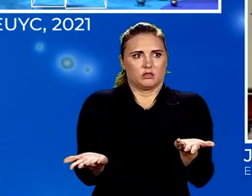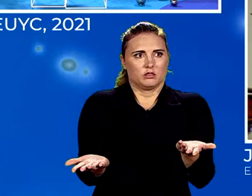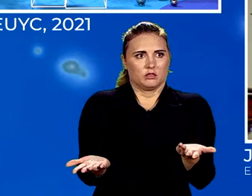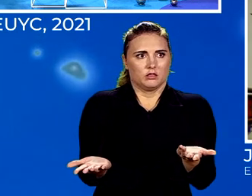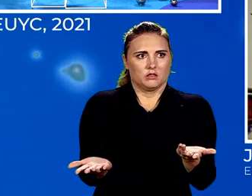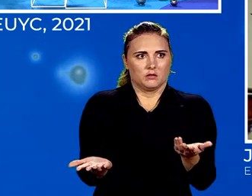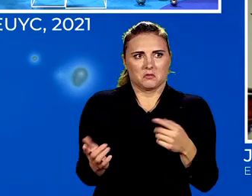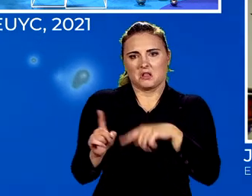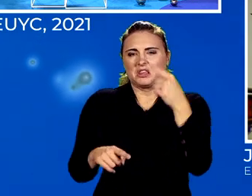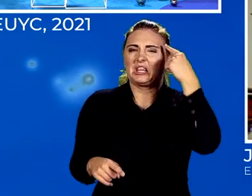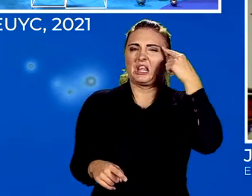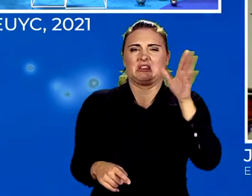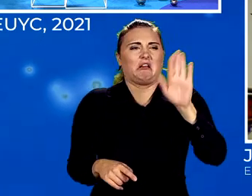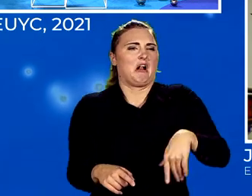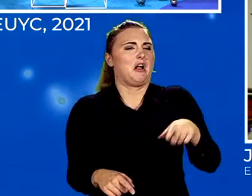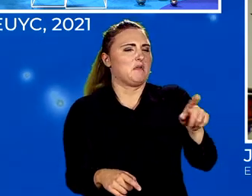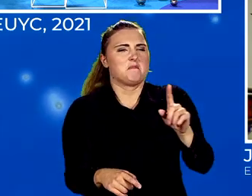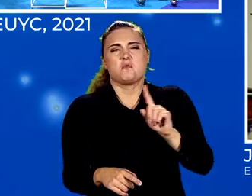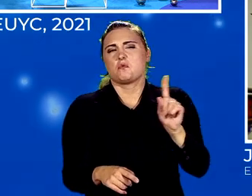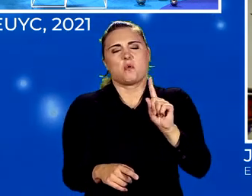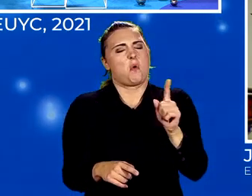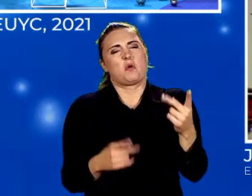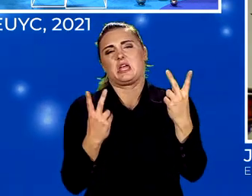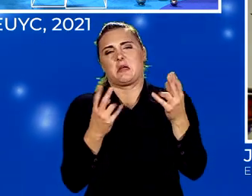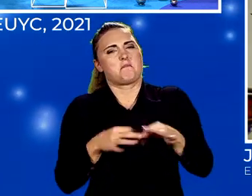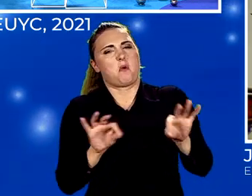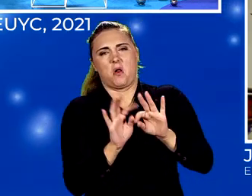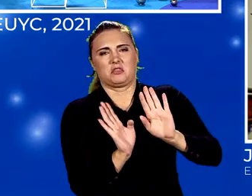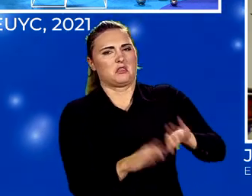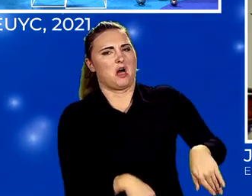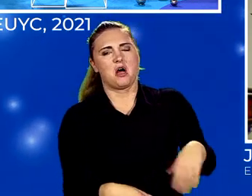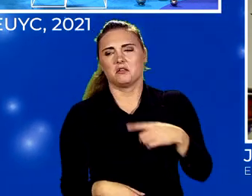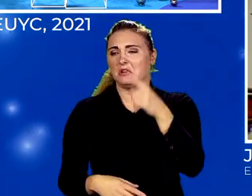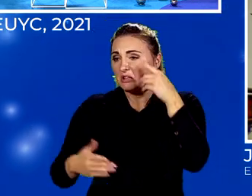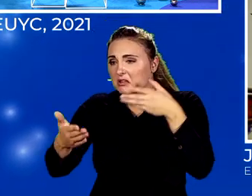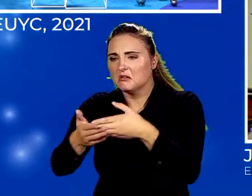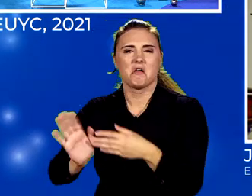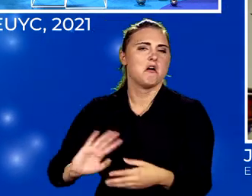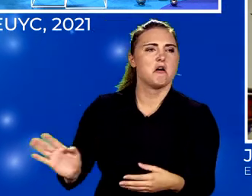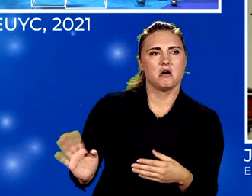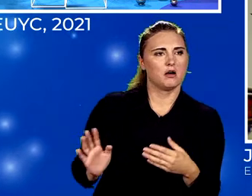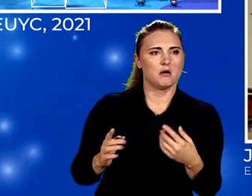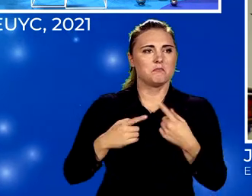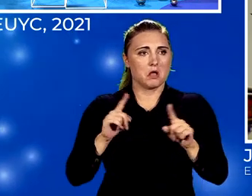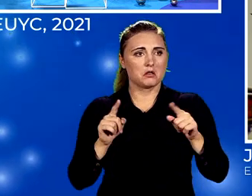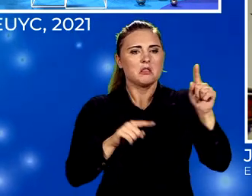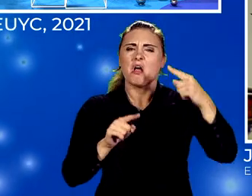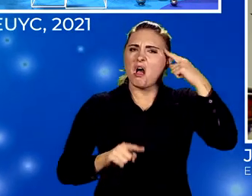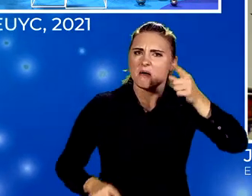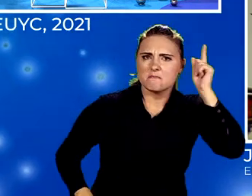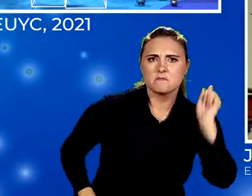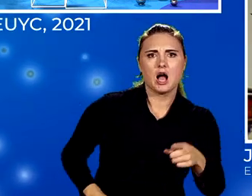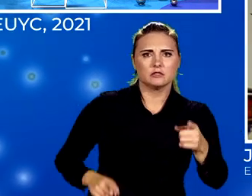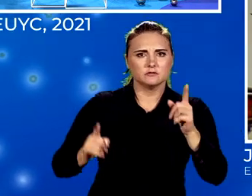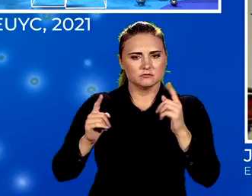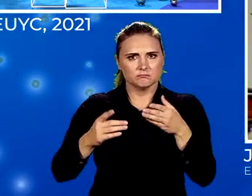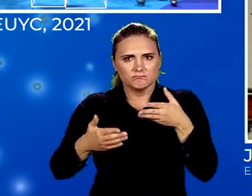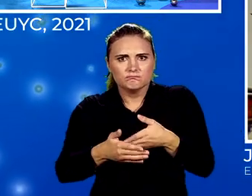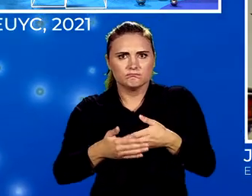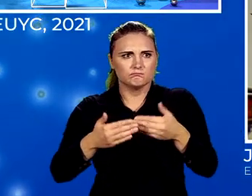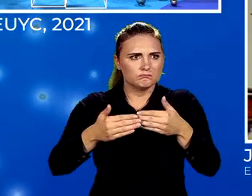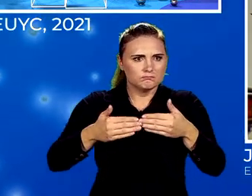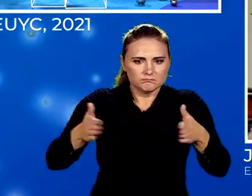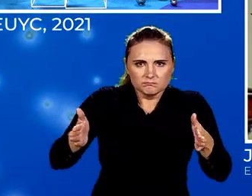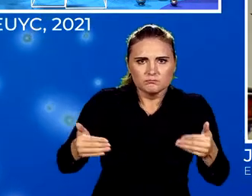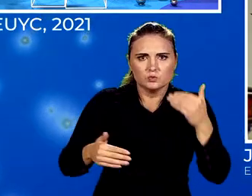restriction. Some people believe that it's very good that the government restricts by its own will without, you know, asking